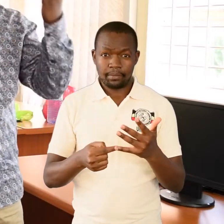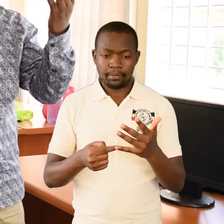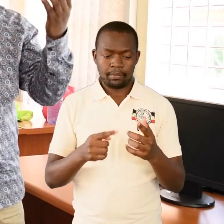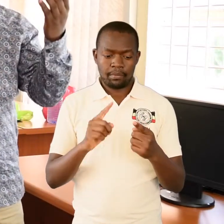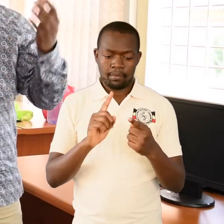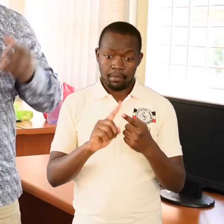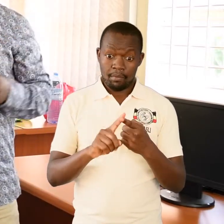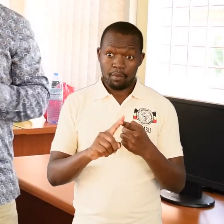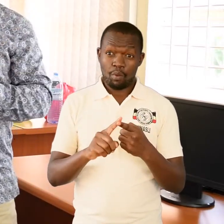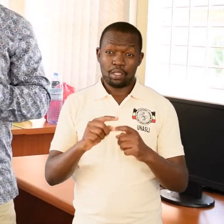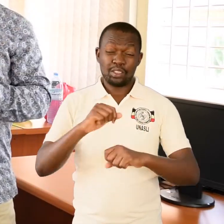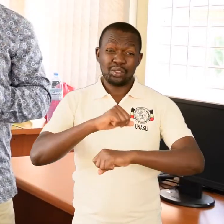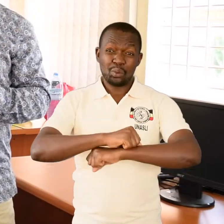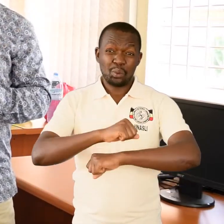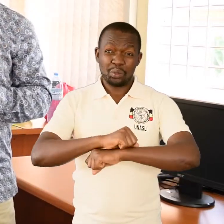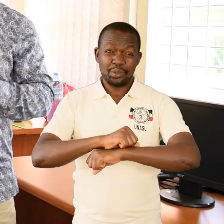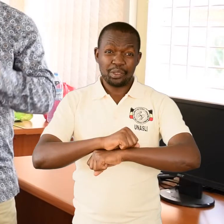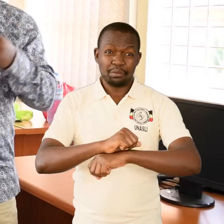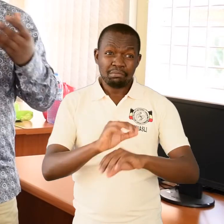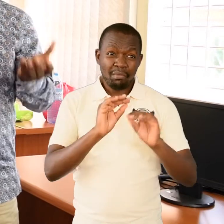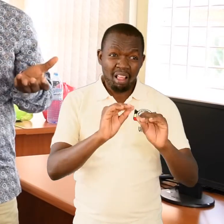shutting down schools,